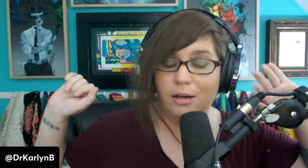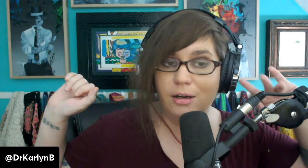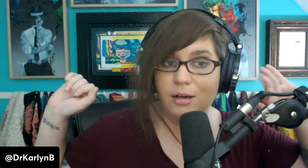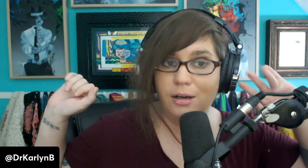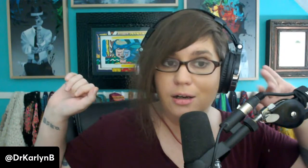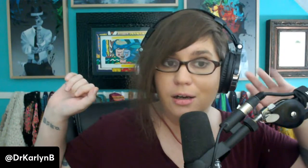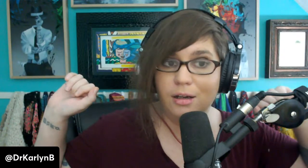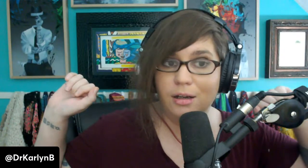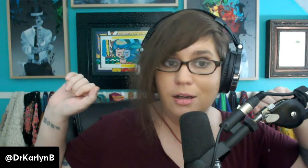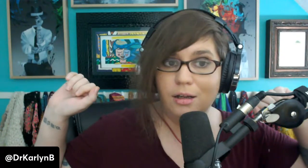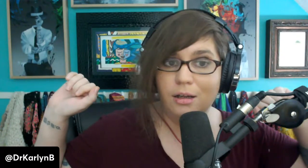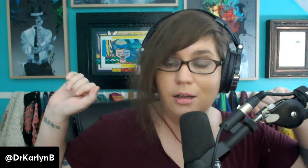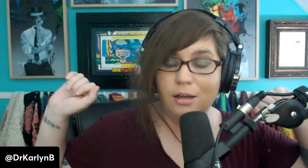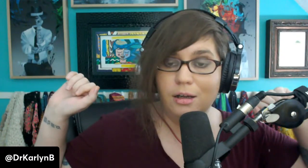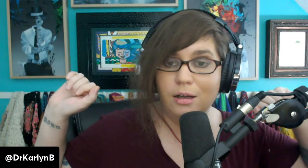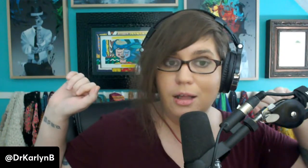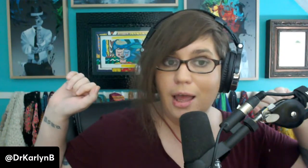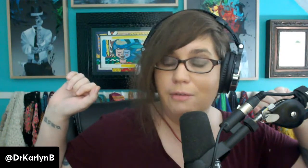here.